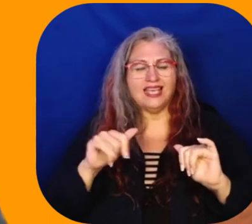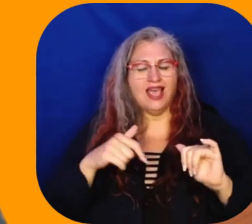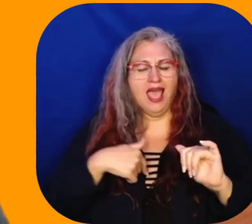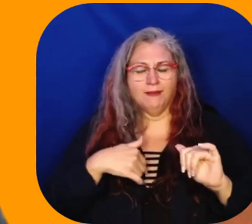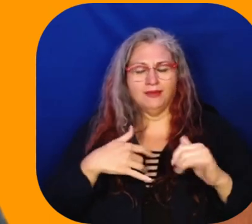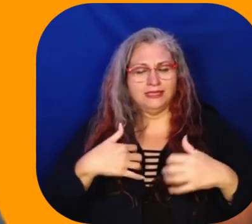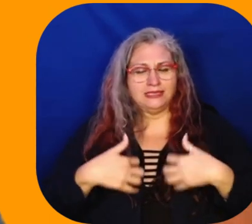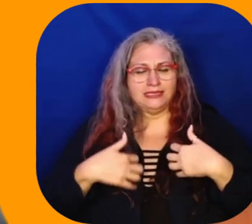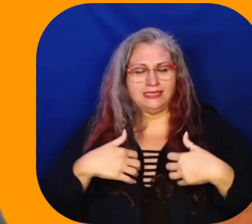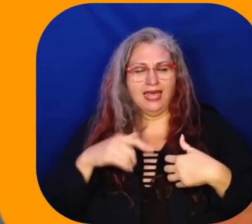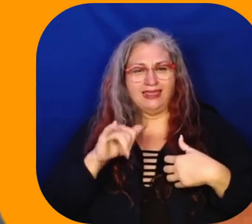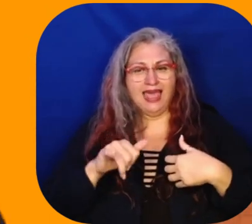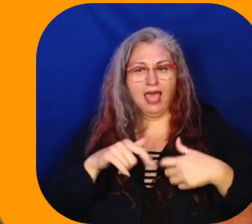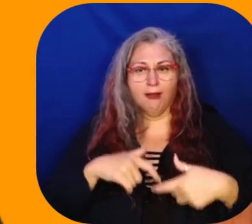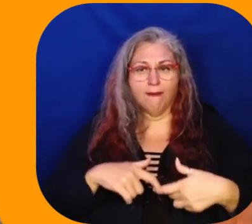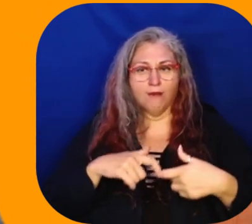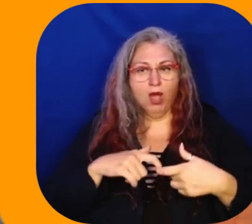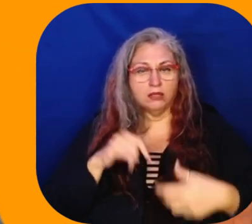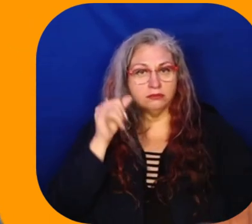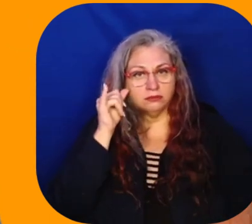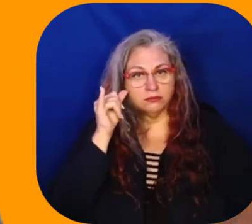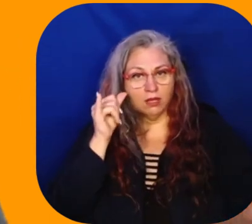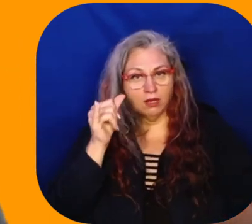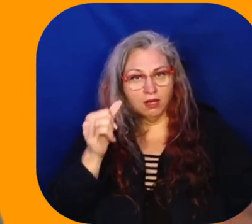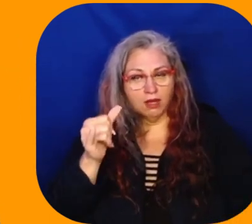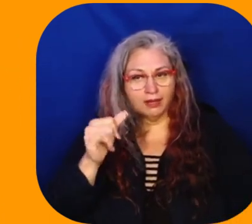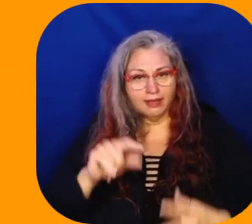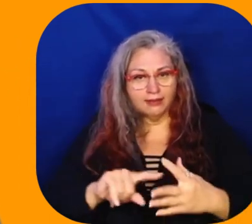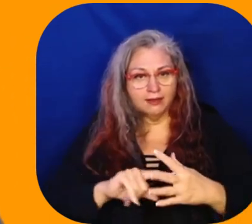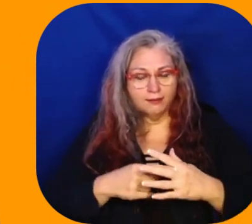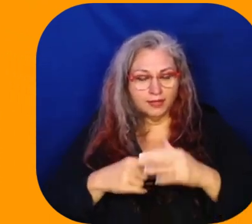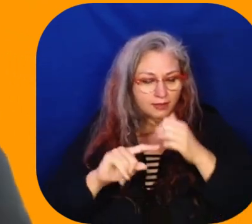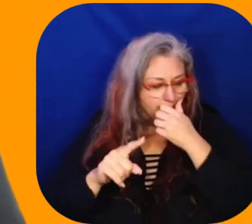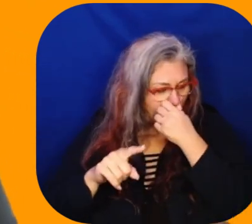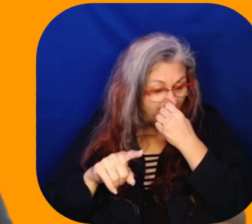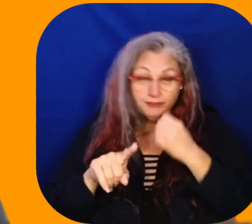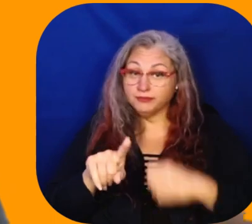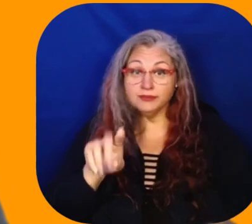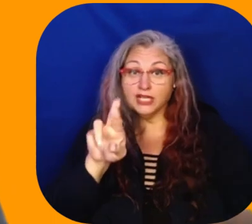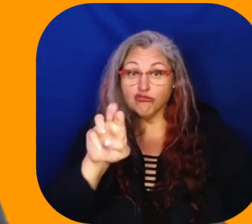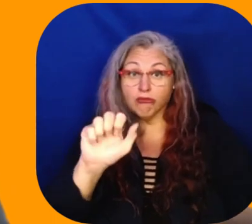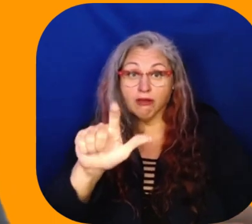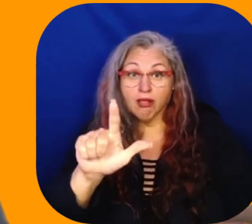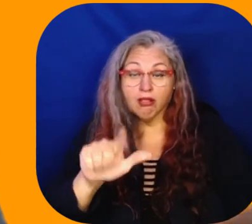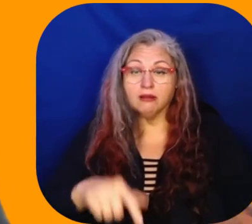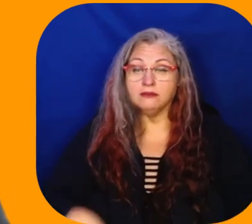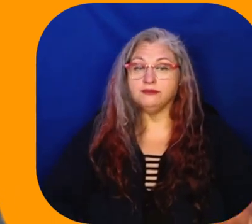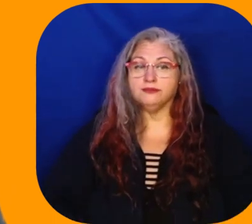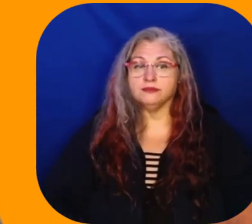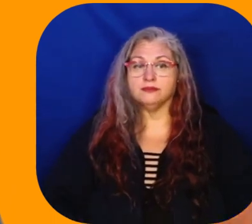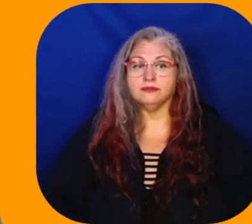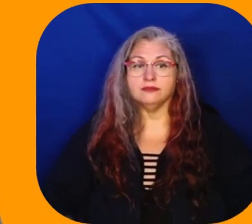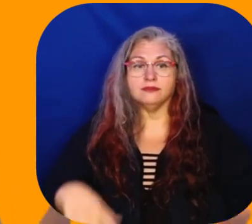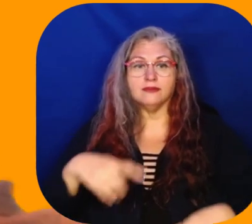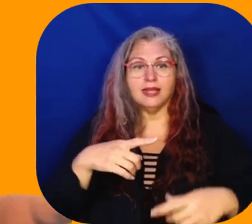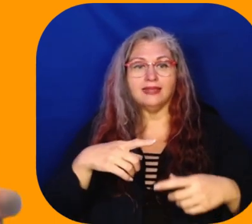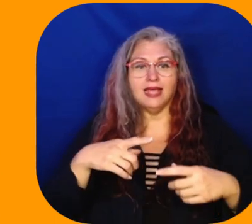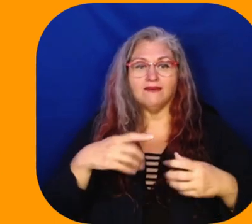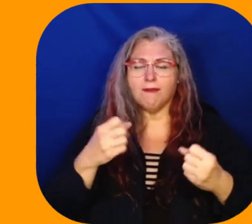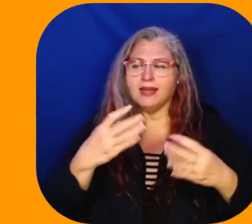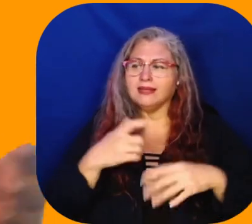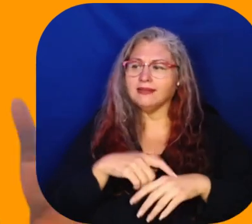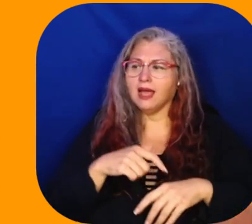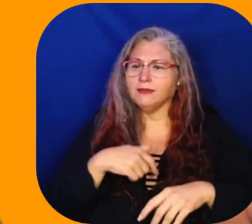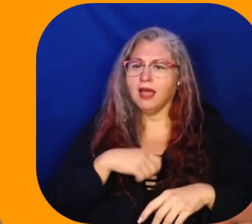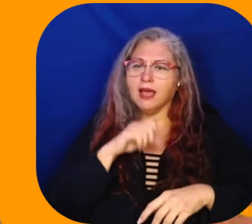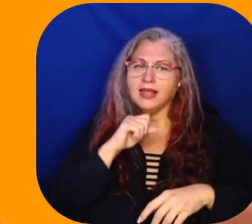how long that pause in the beginning of that song is, but it's real. And there are times I like it, and so married